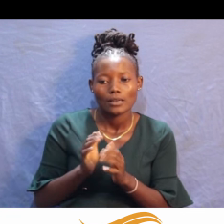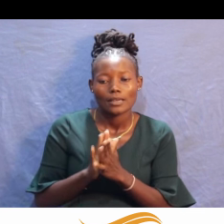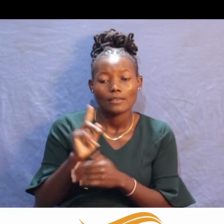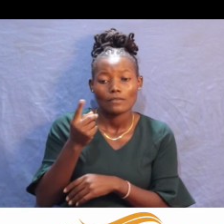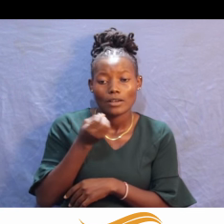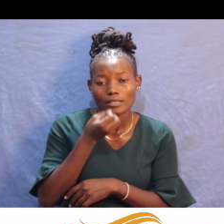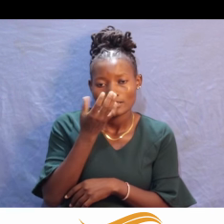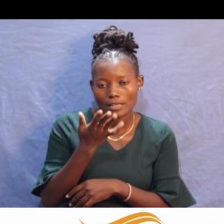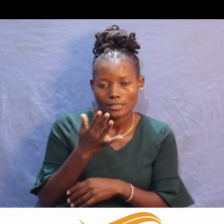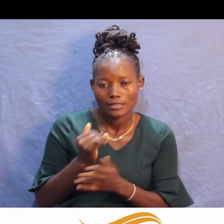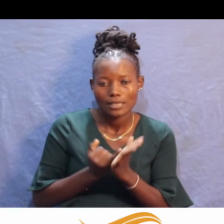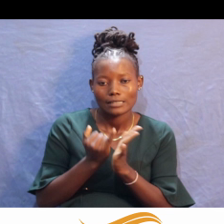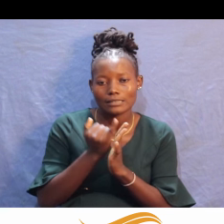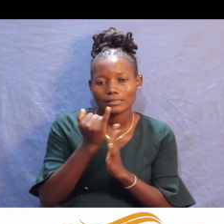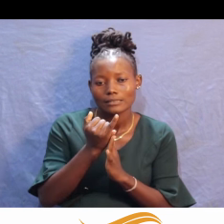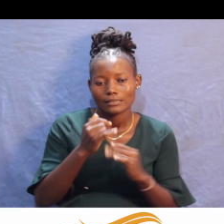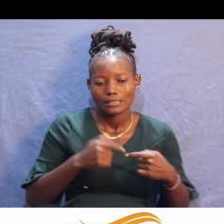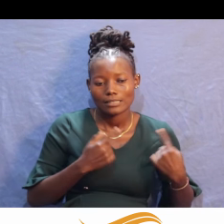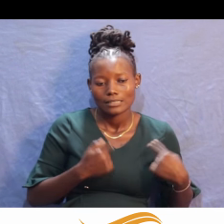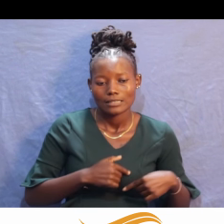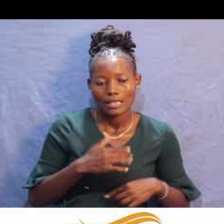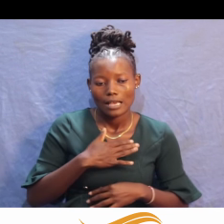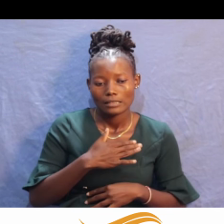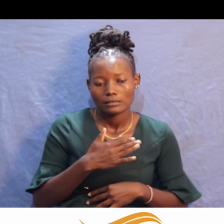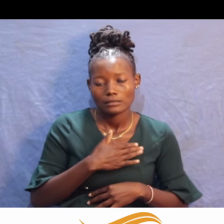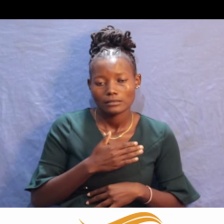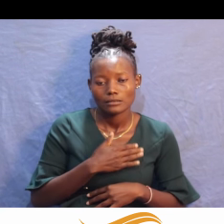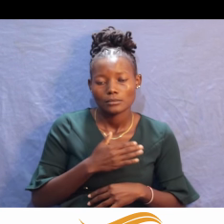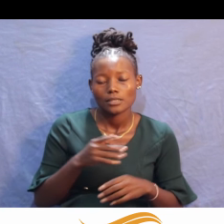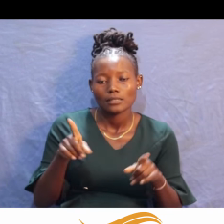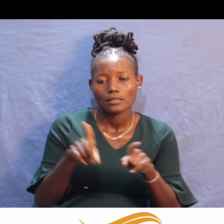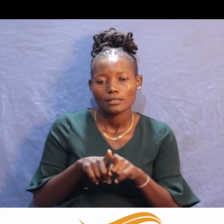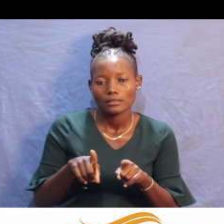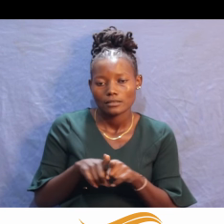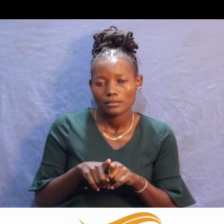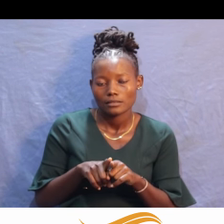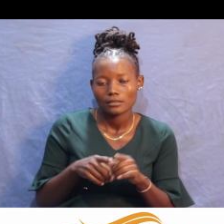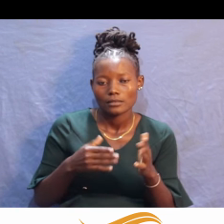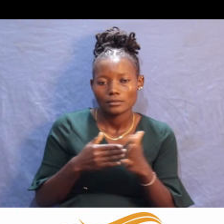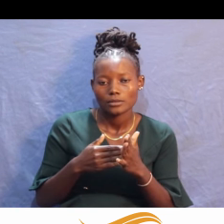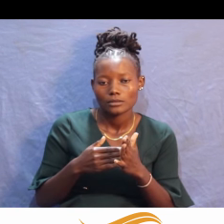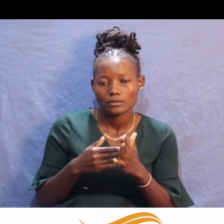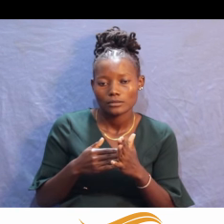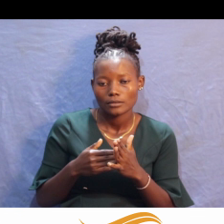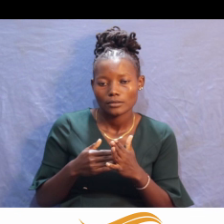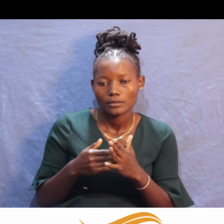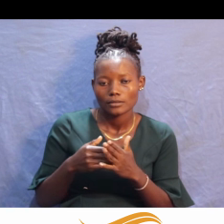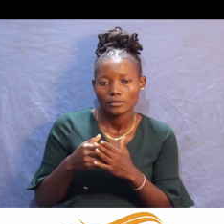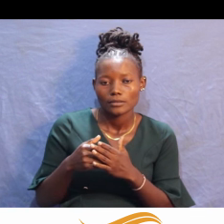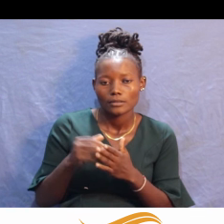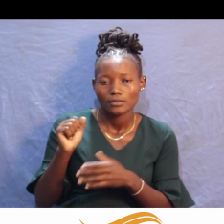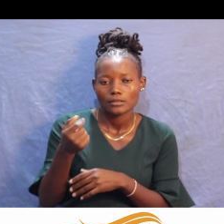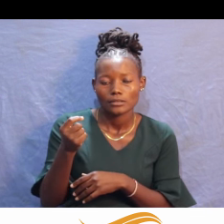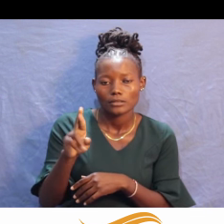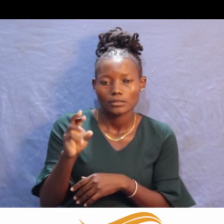is increase heart rate and increase what we call stroke volume. Stroke volume